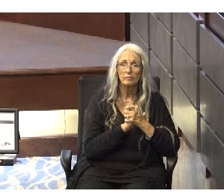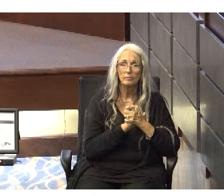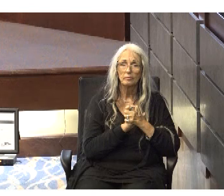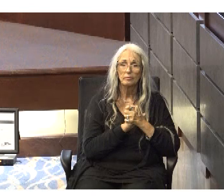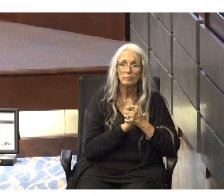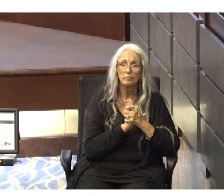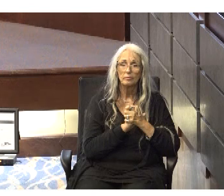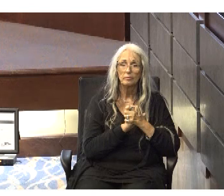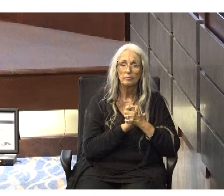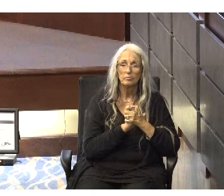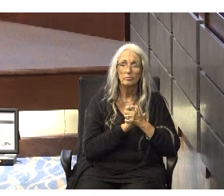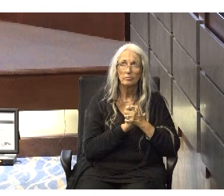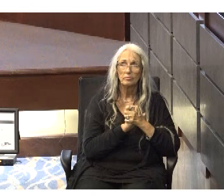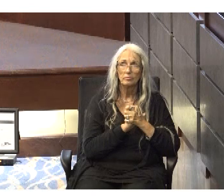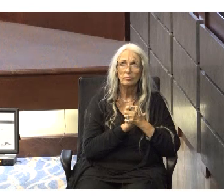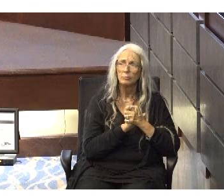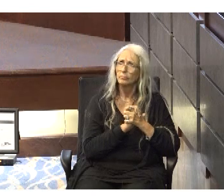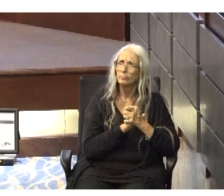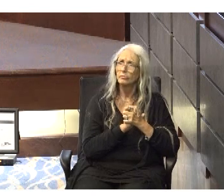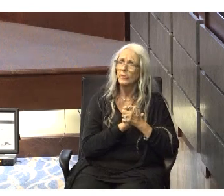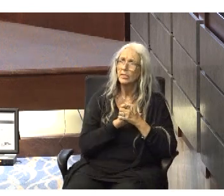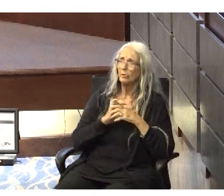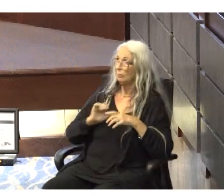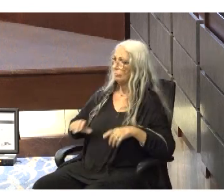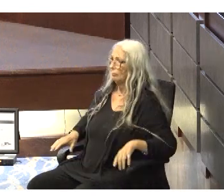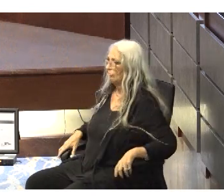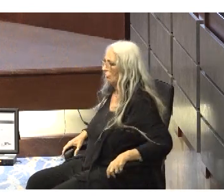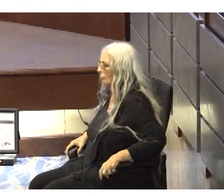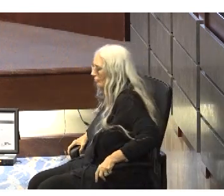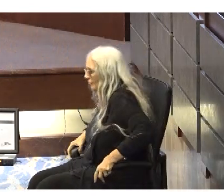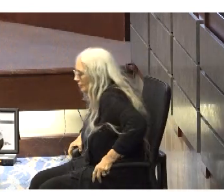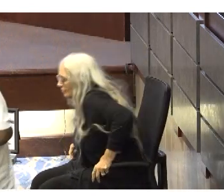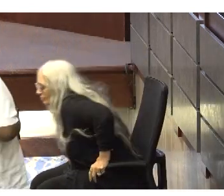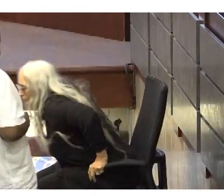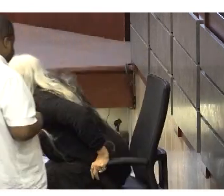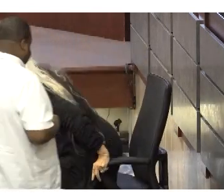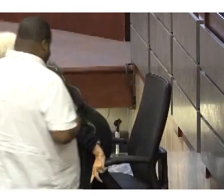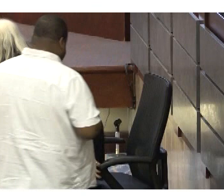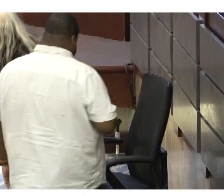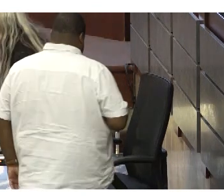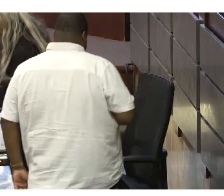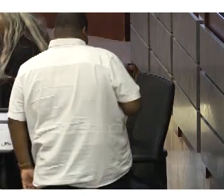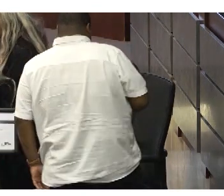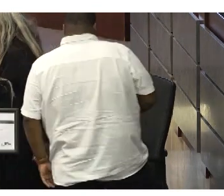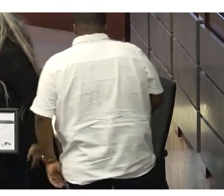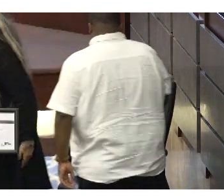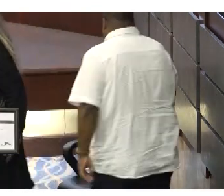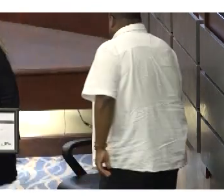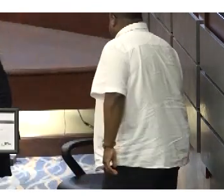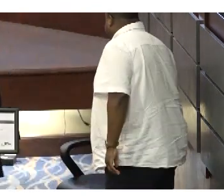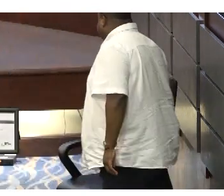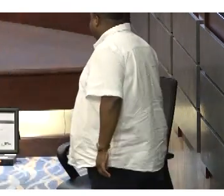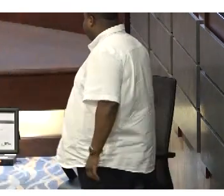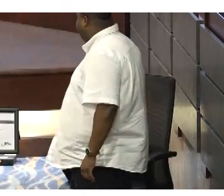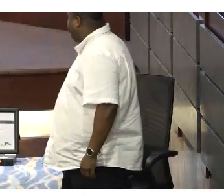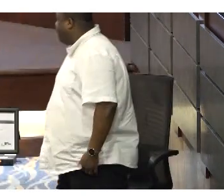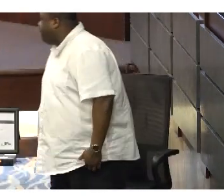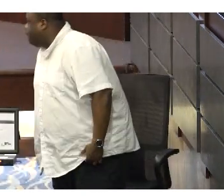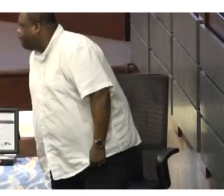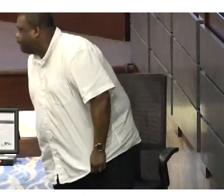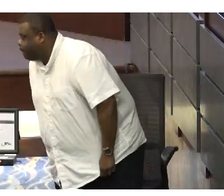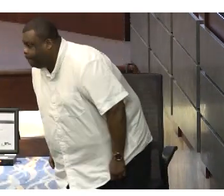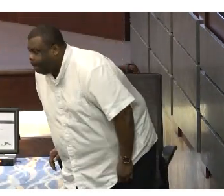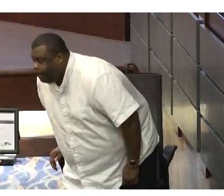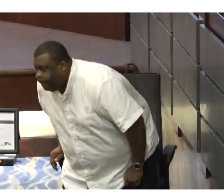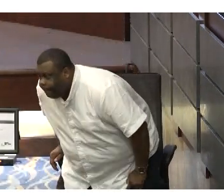So I know you like those comparisons, so here's your sidewalk comparison. I love it. It's pretty obvious